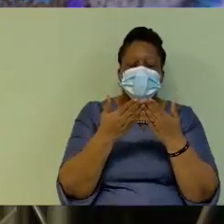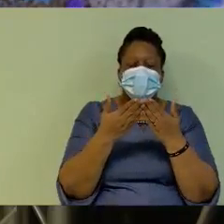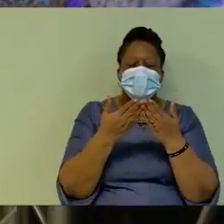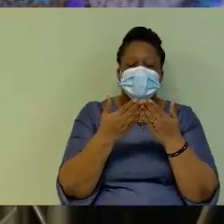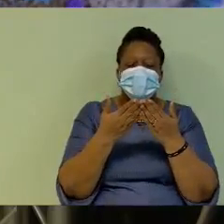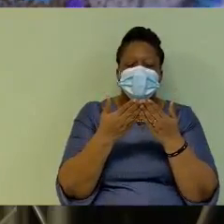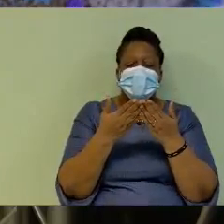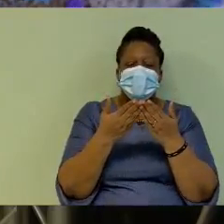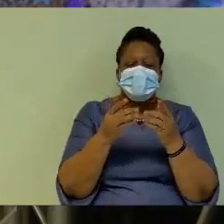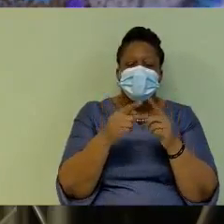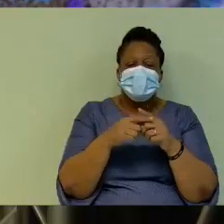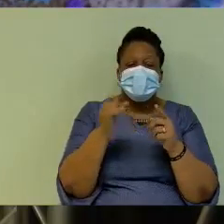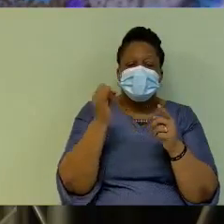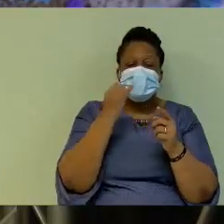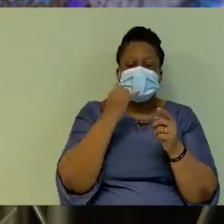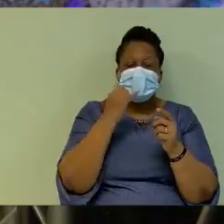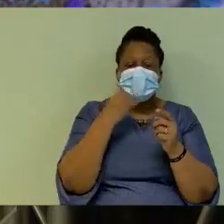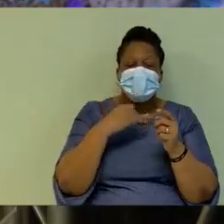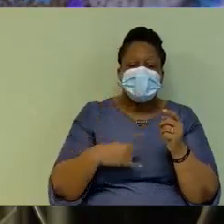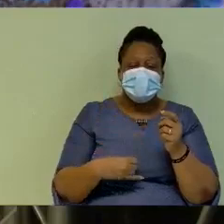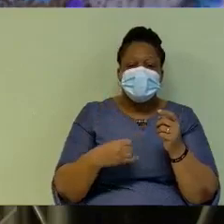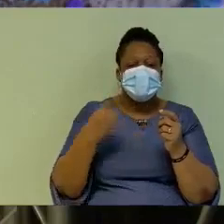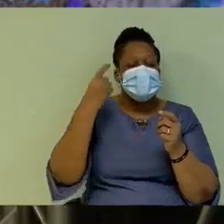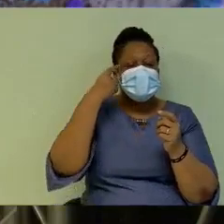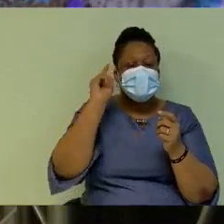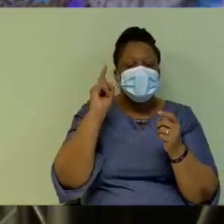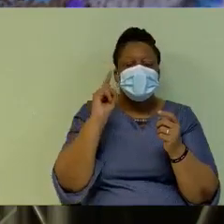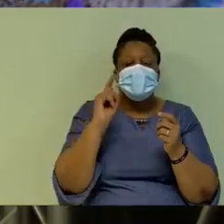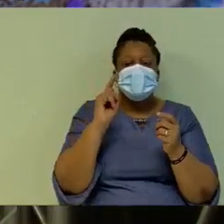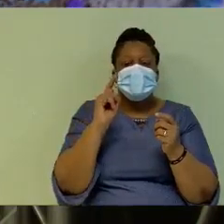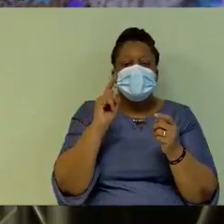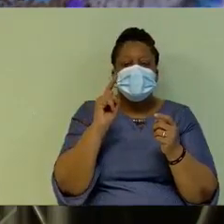Mrs. Christmas Jacobs for her